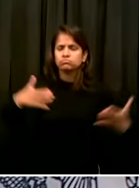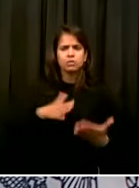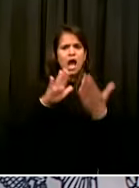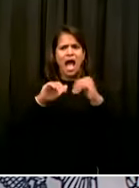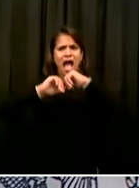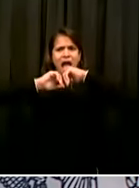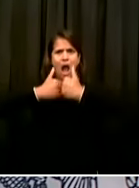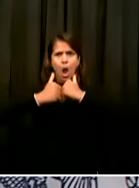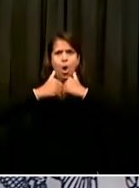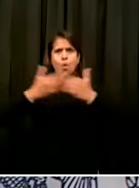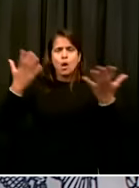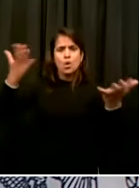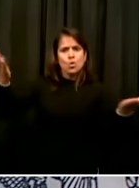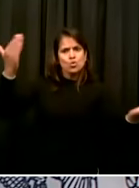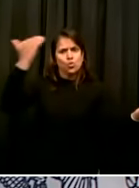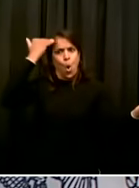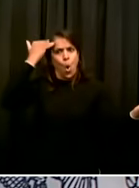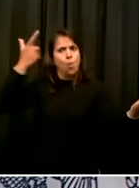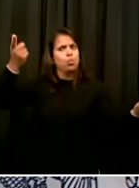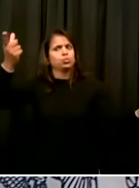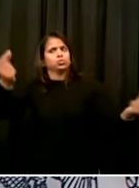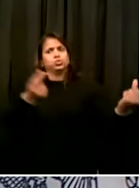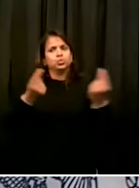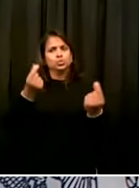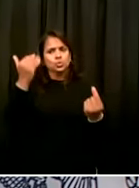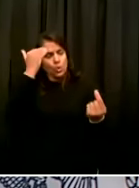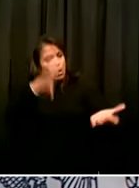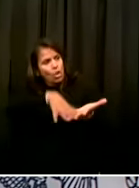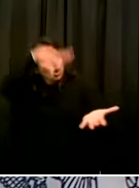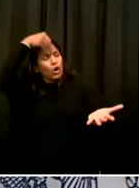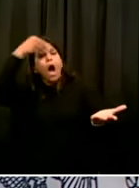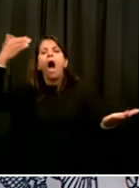to present our reality as it continues to